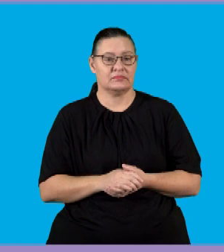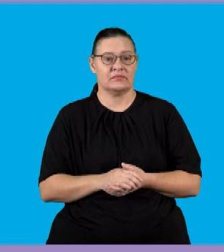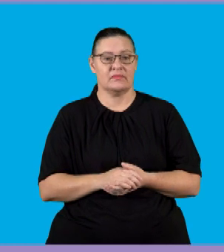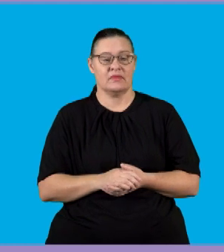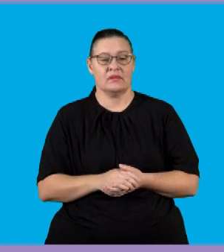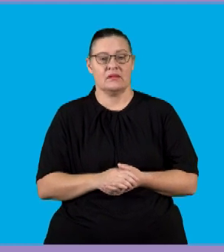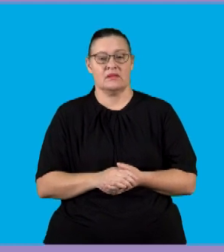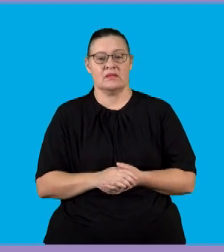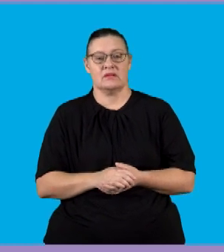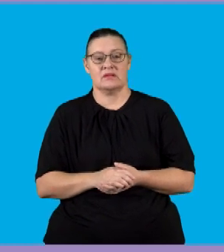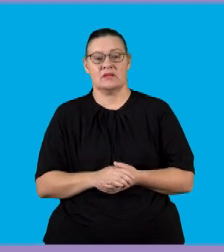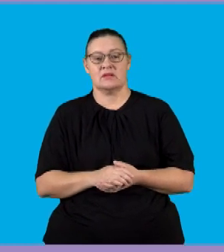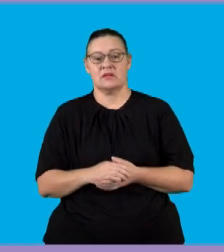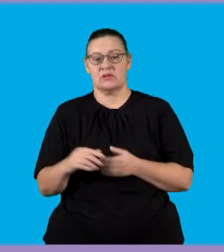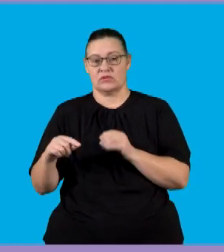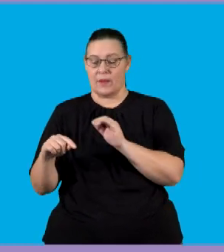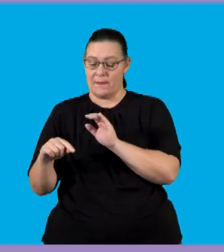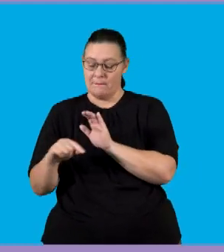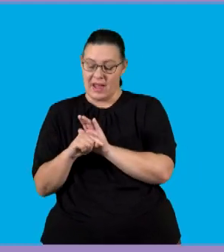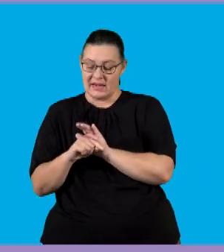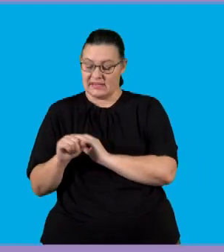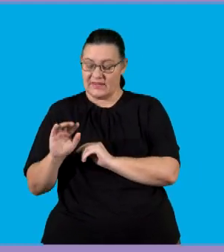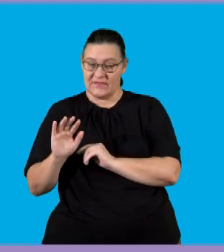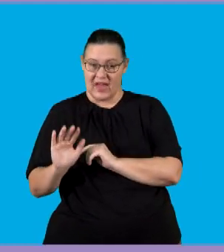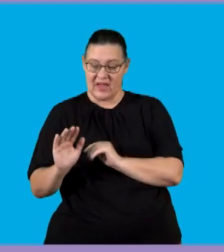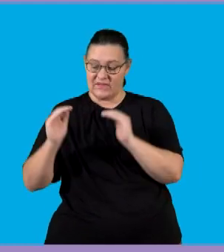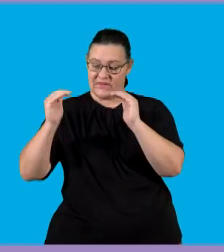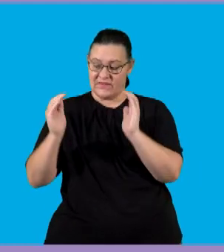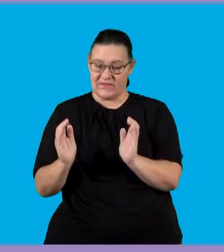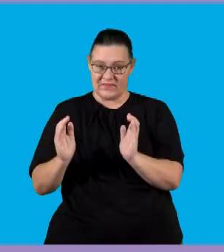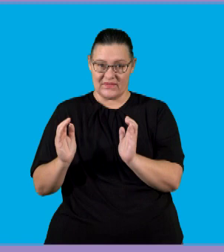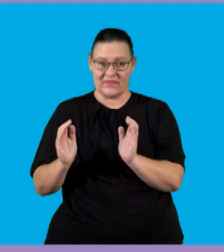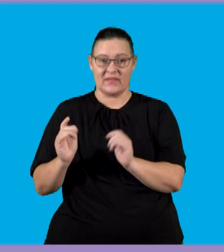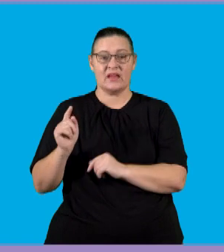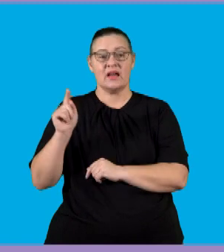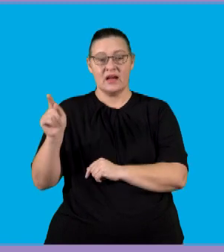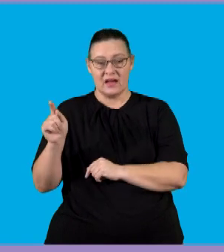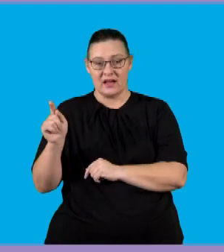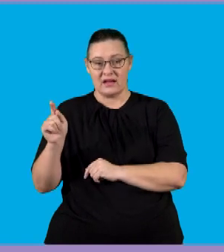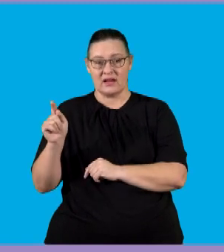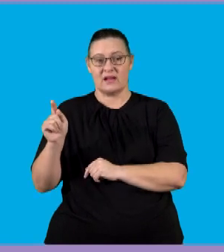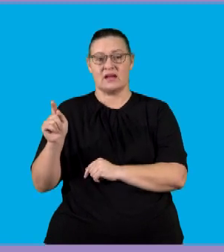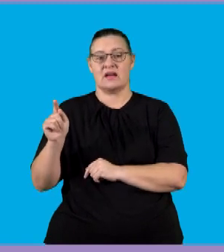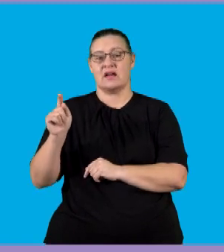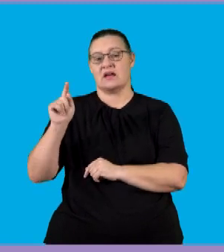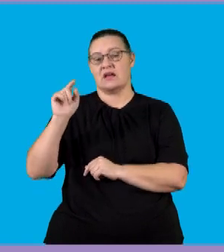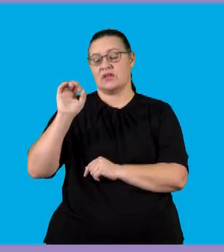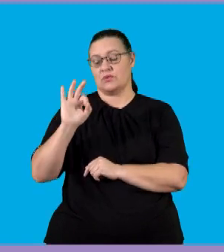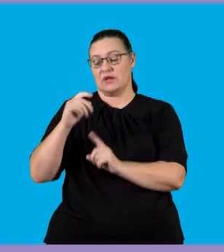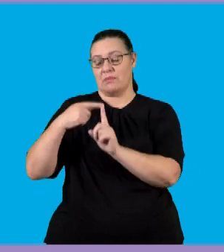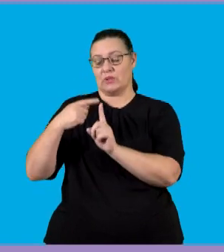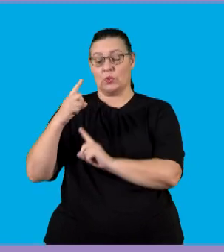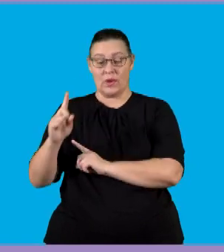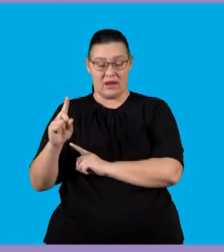are multiplying powers that have the same base? Then we are going to keep that base, and again, we are going to add